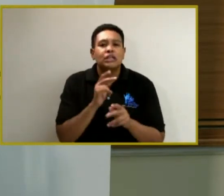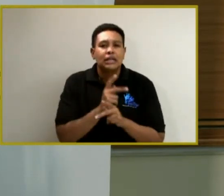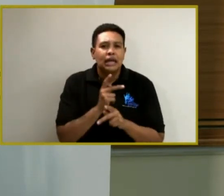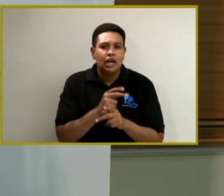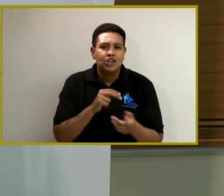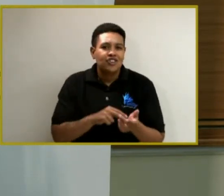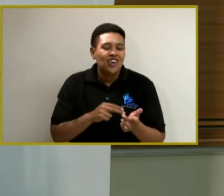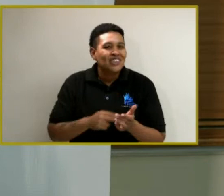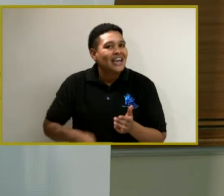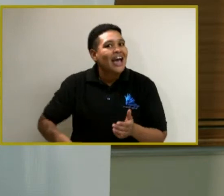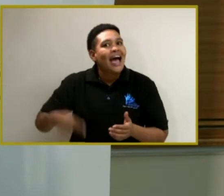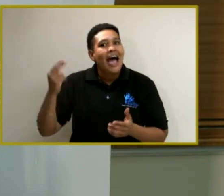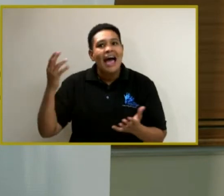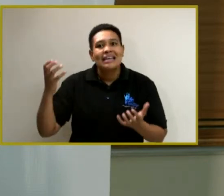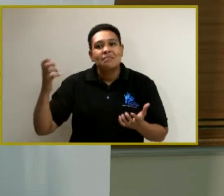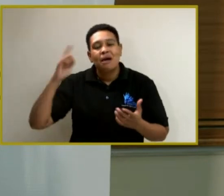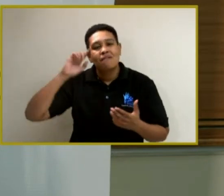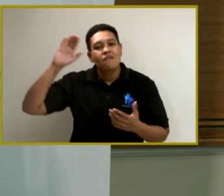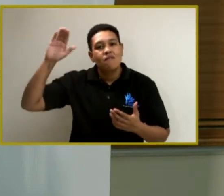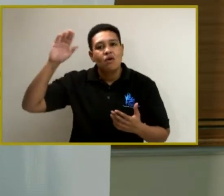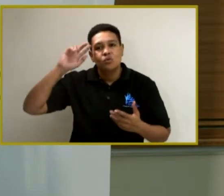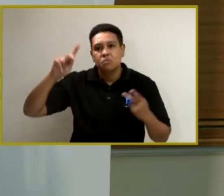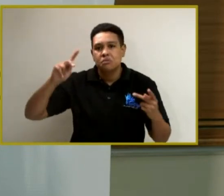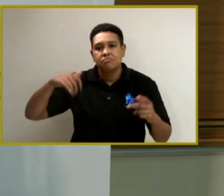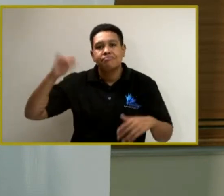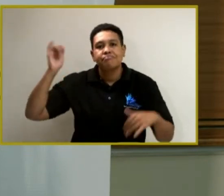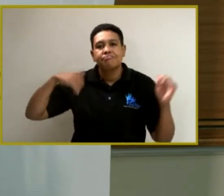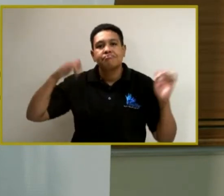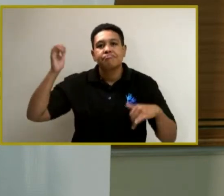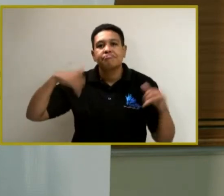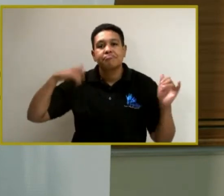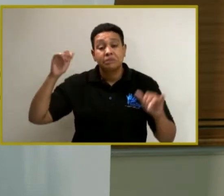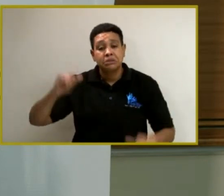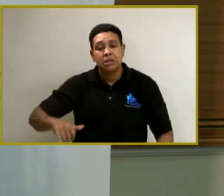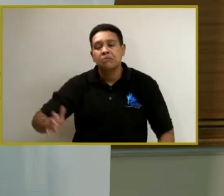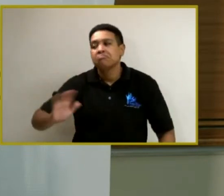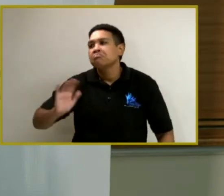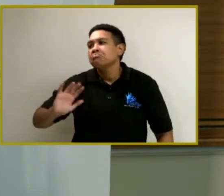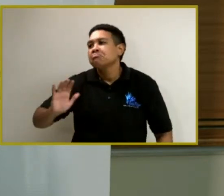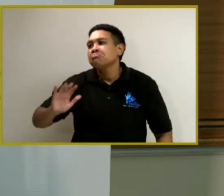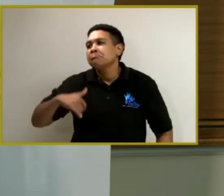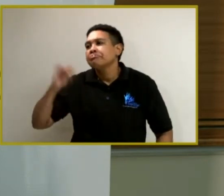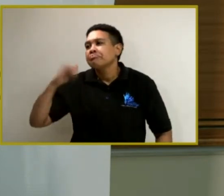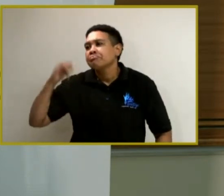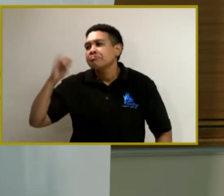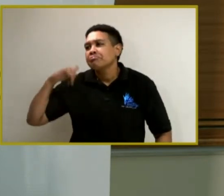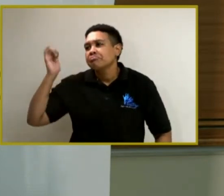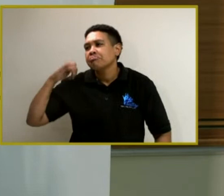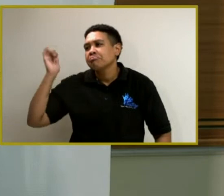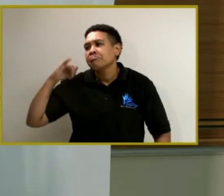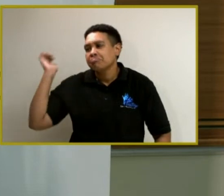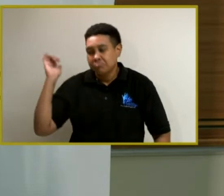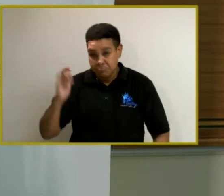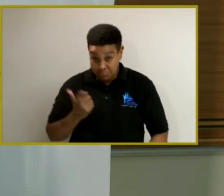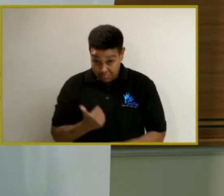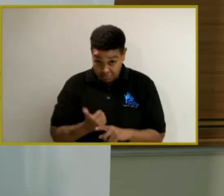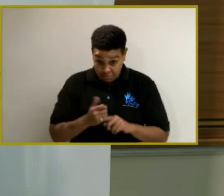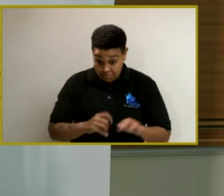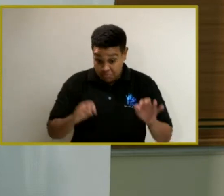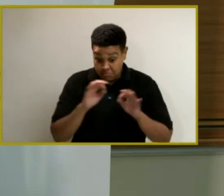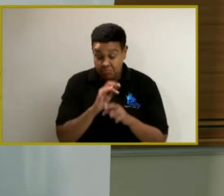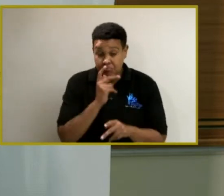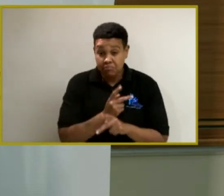high demand overseas, so we do see that there has been considerable loss of those critical